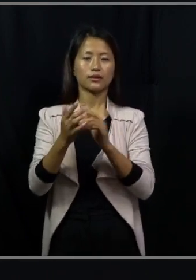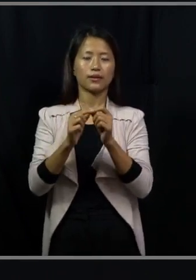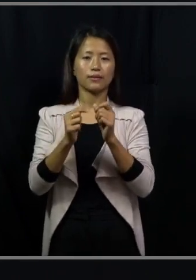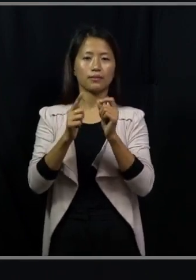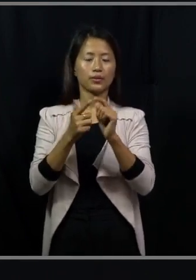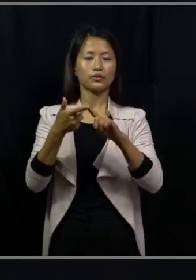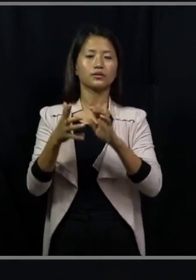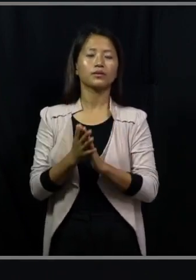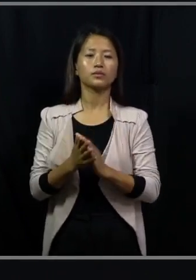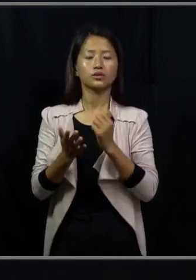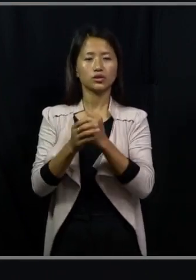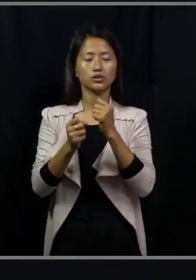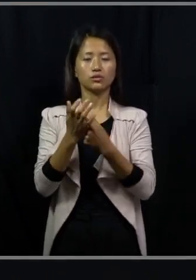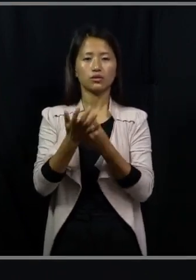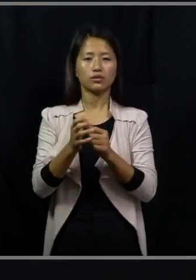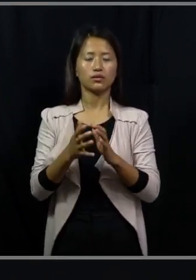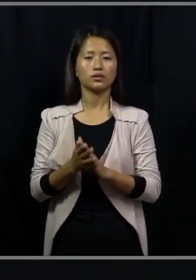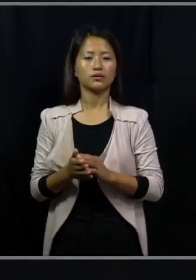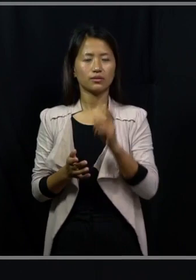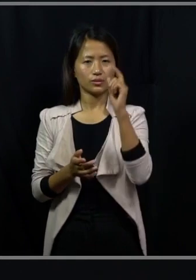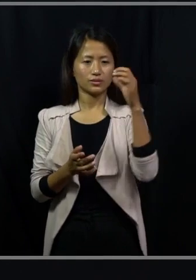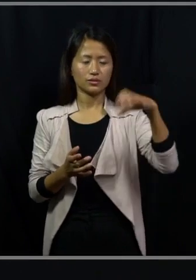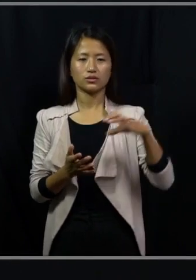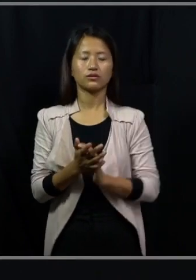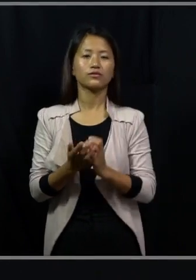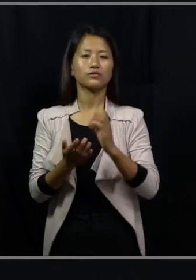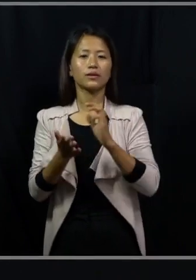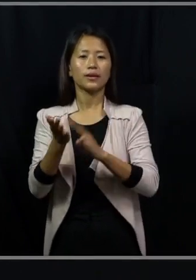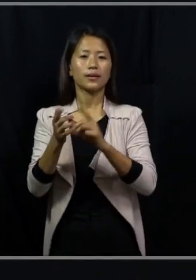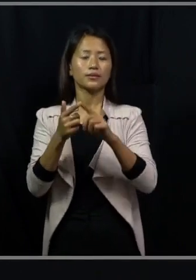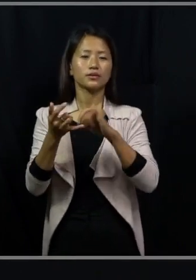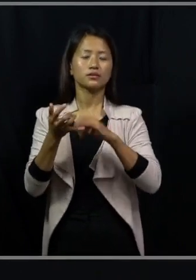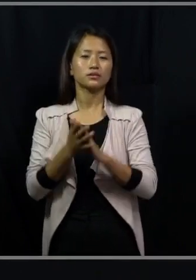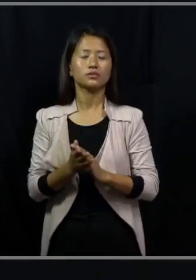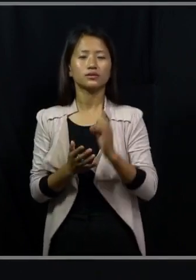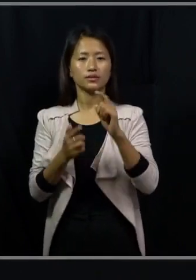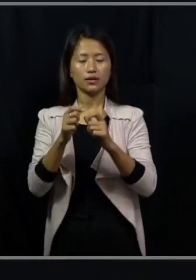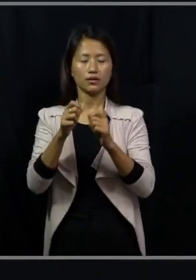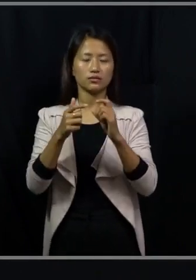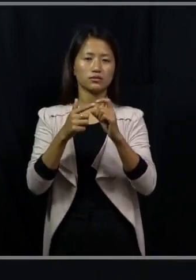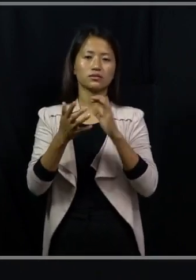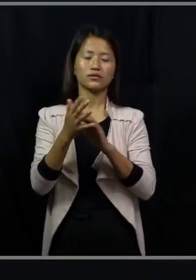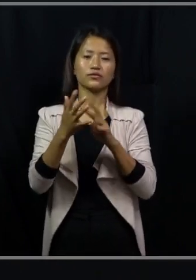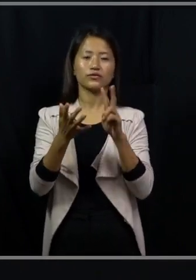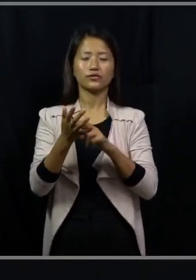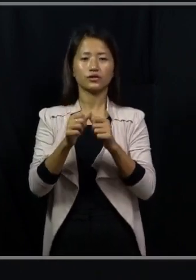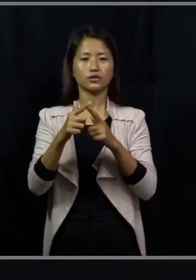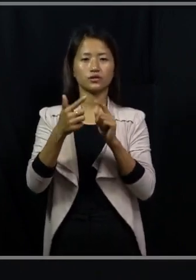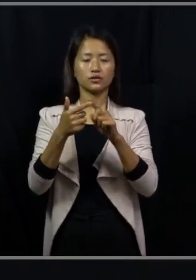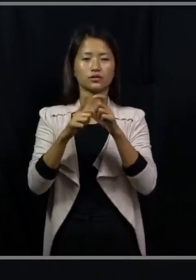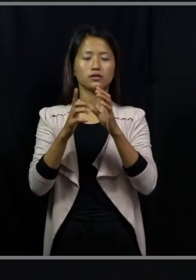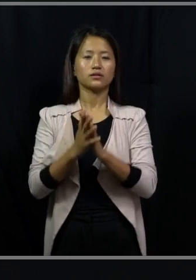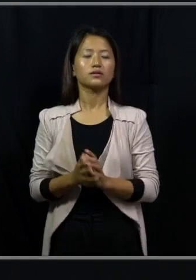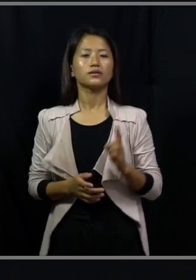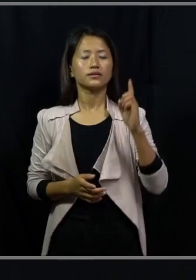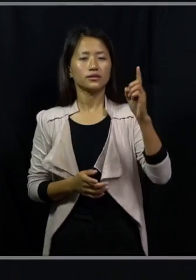is also one of the important city of Mesopotamia, and it was excavated by the archaeologists in 1932